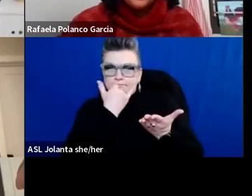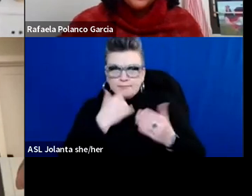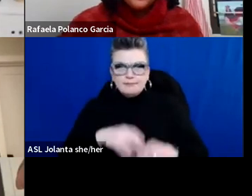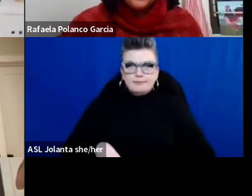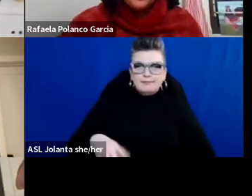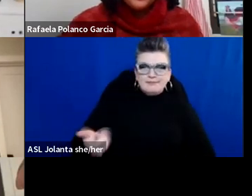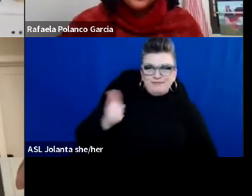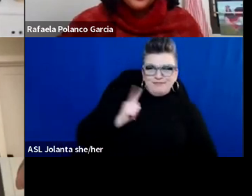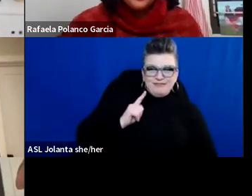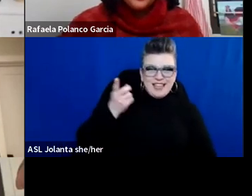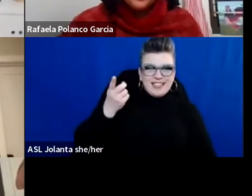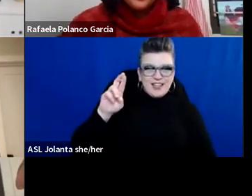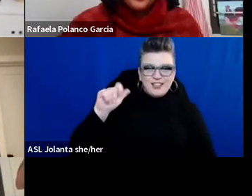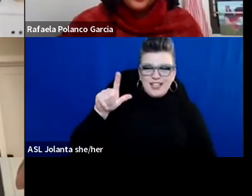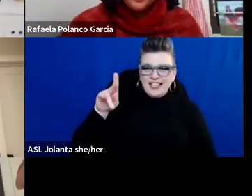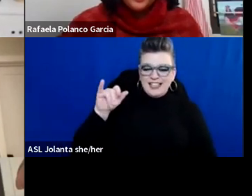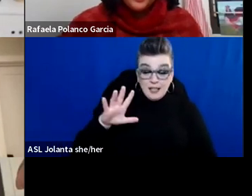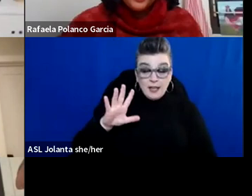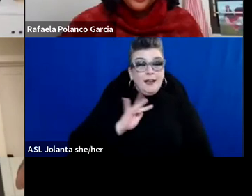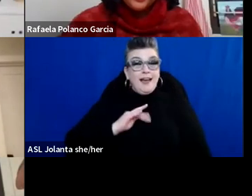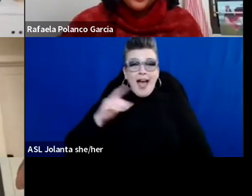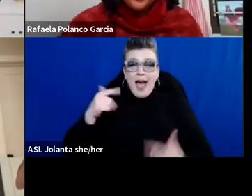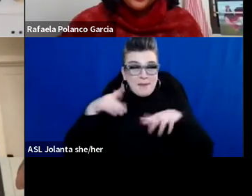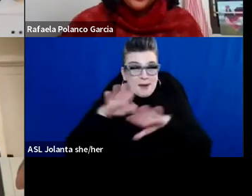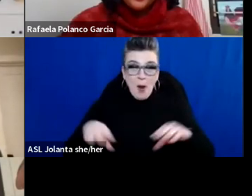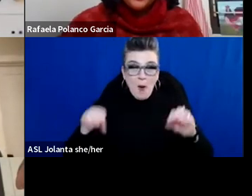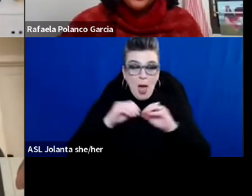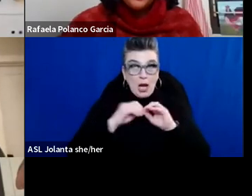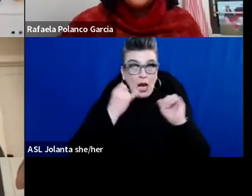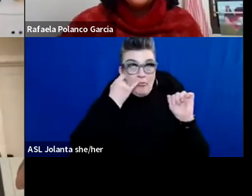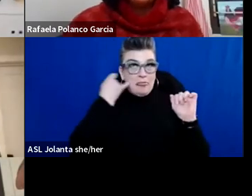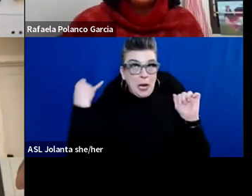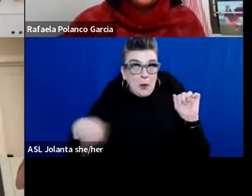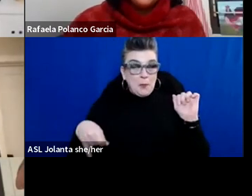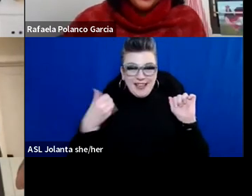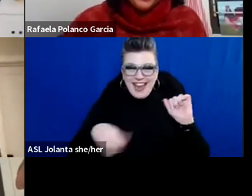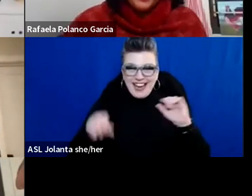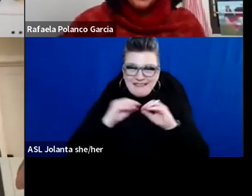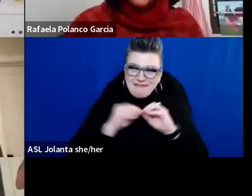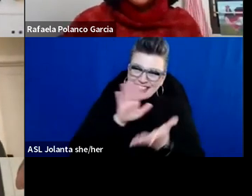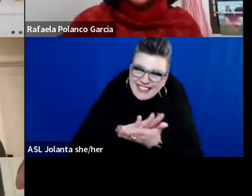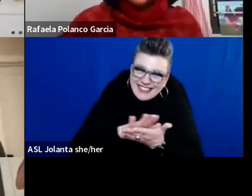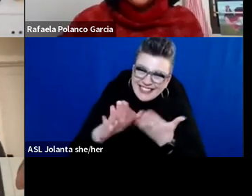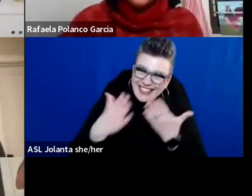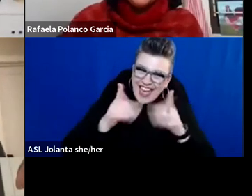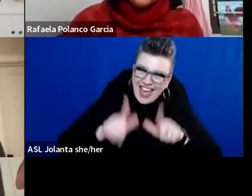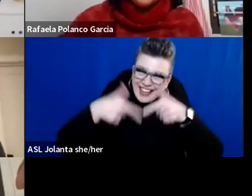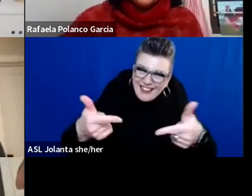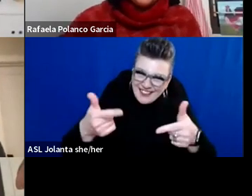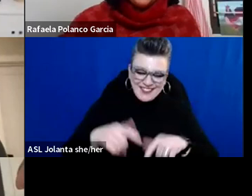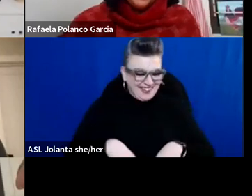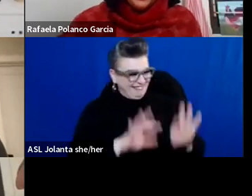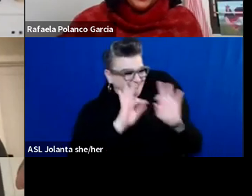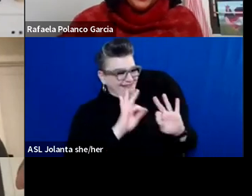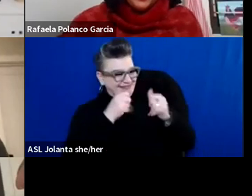uh i guess i'm no longer the newbie anymore so you've now taken that role so uh i i want to welcome you with